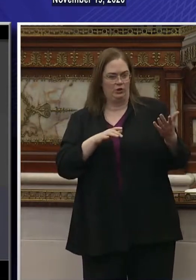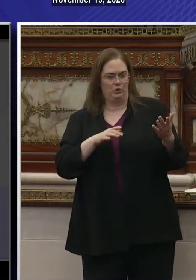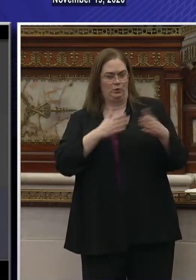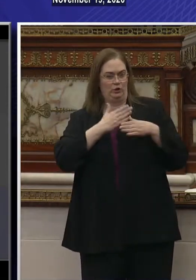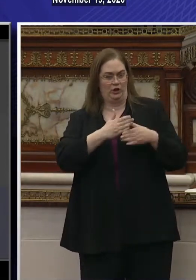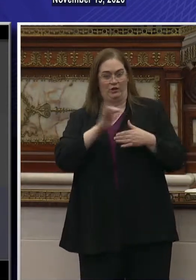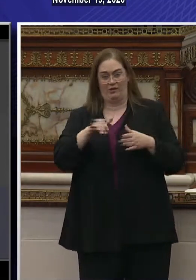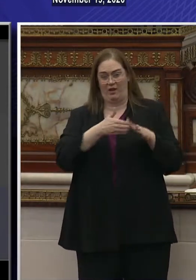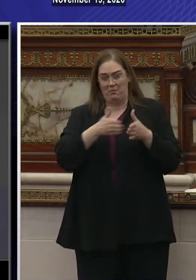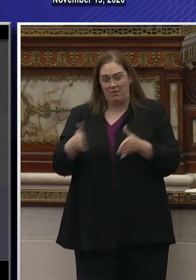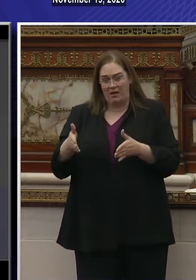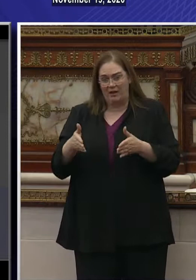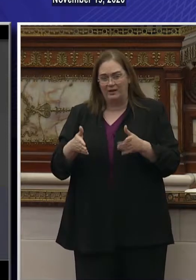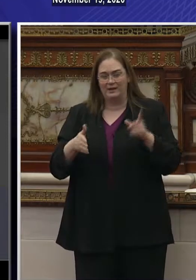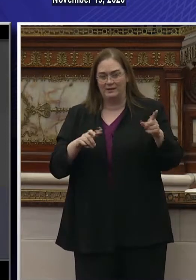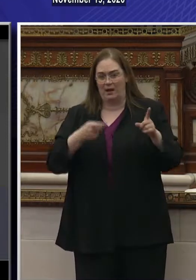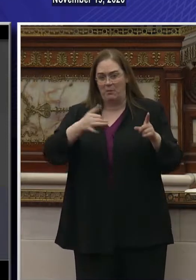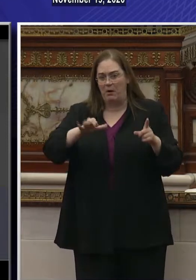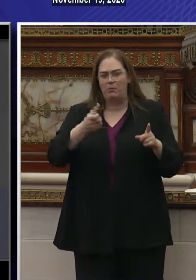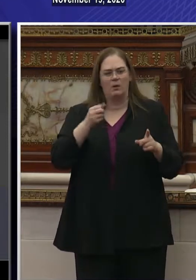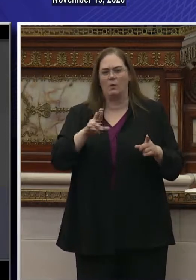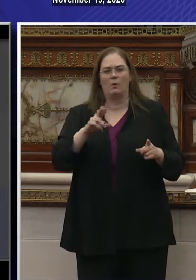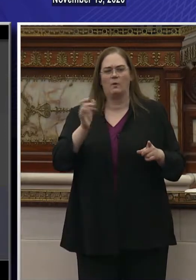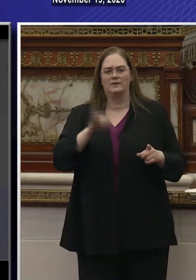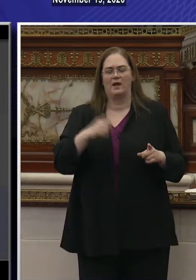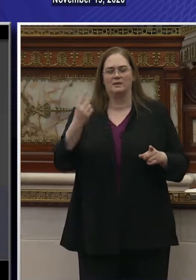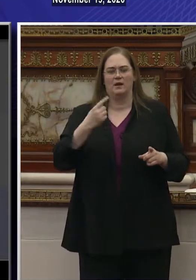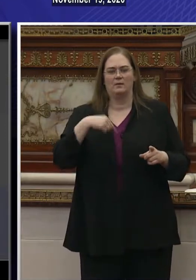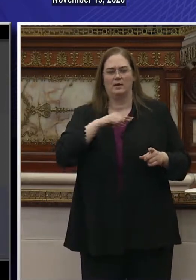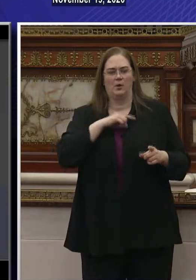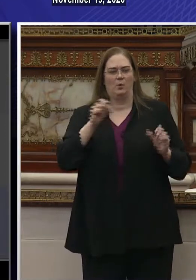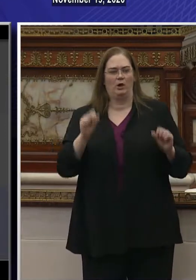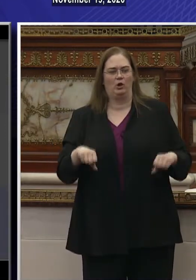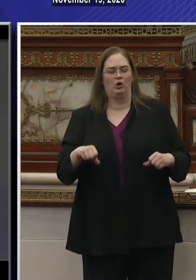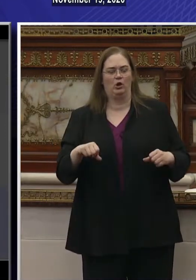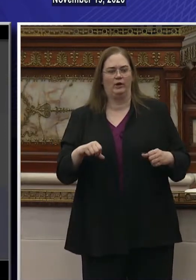you share that plan? Is that public, or is that something that we could